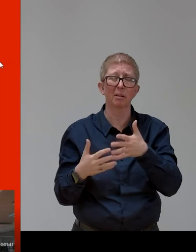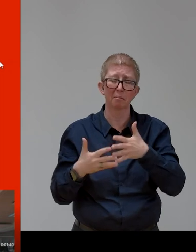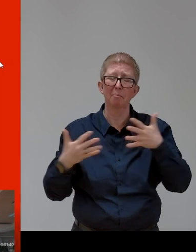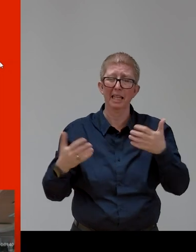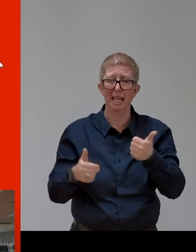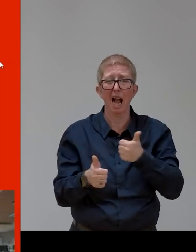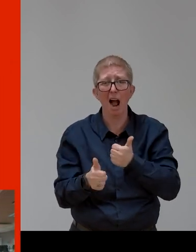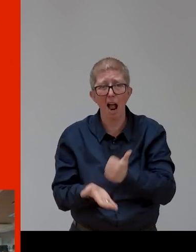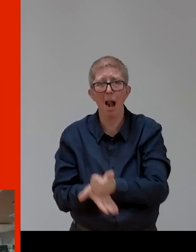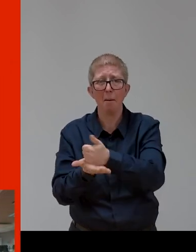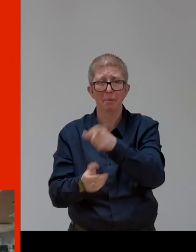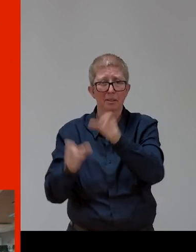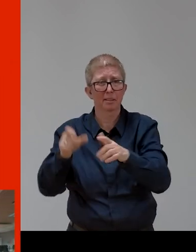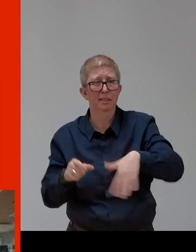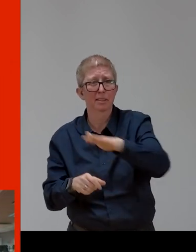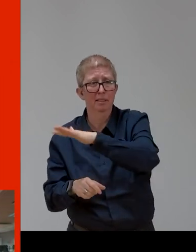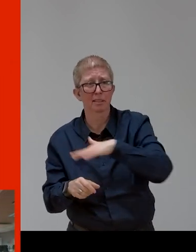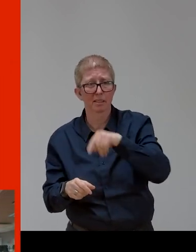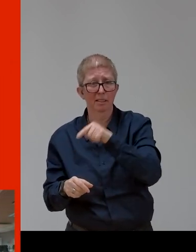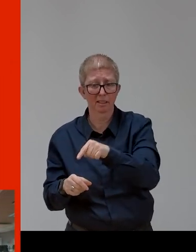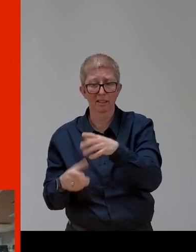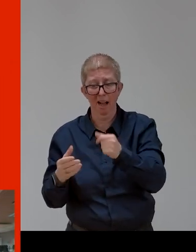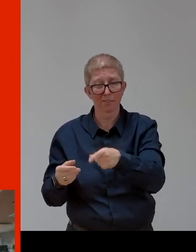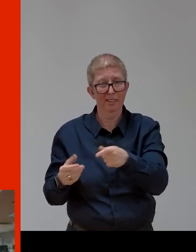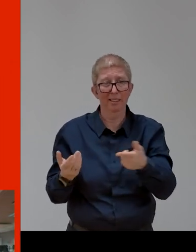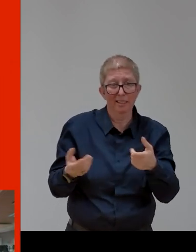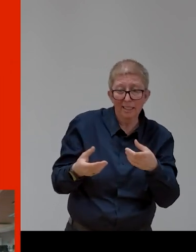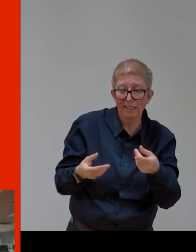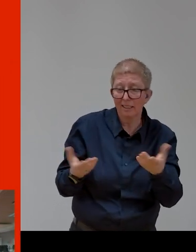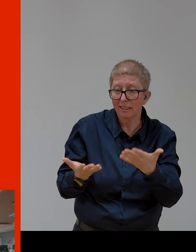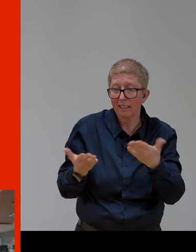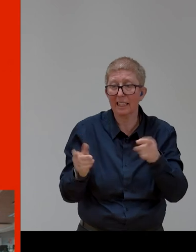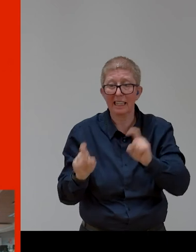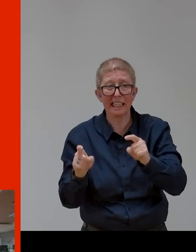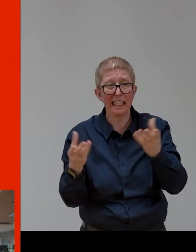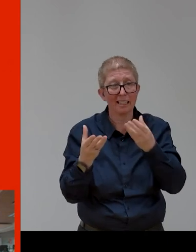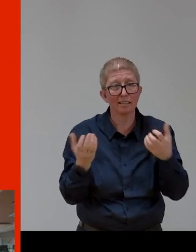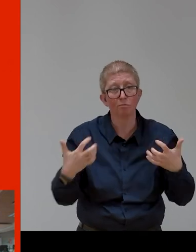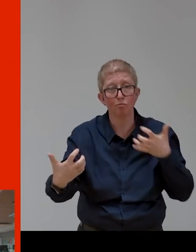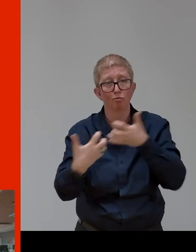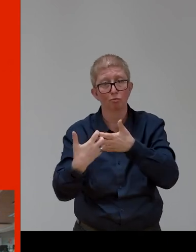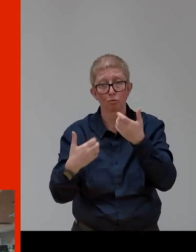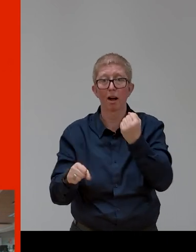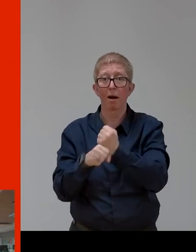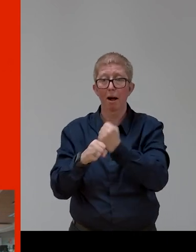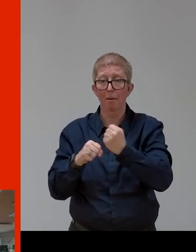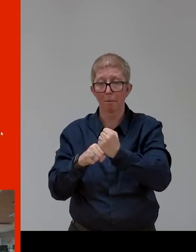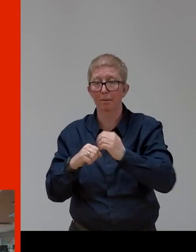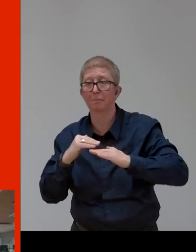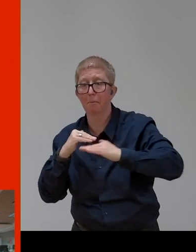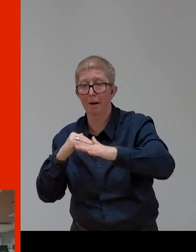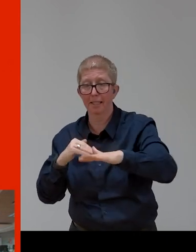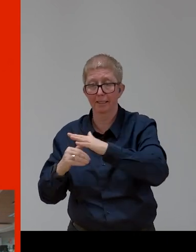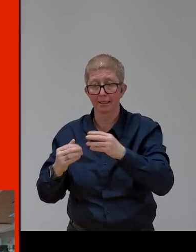opportunities and suitable working environment, just as those of people without disability usually have. This project can easily